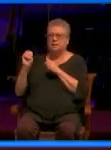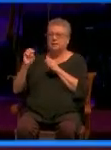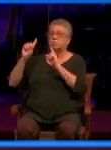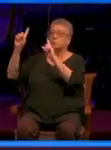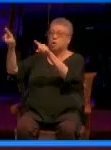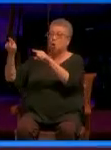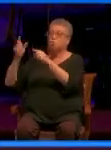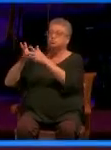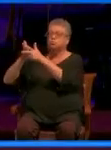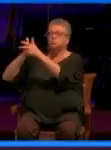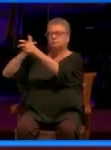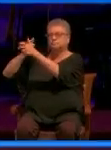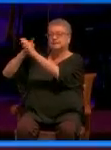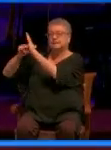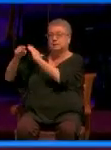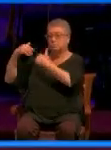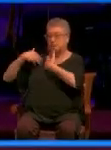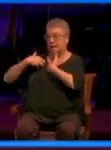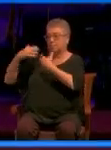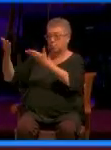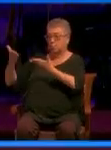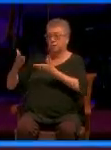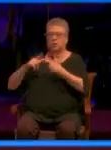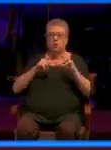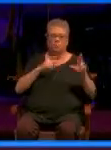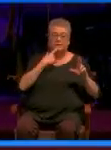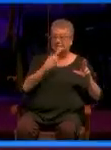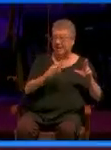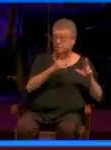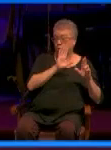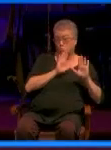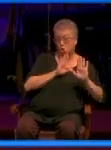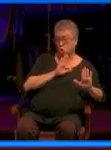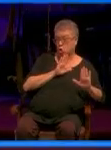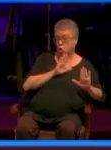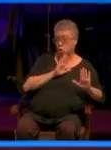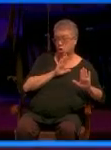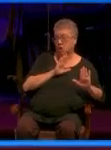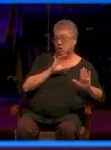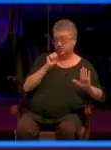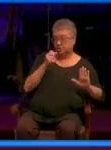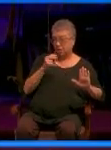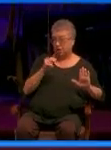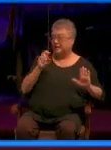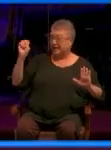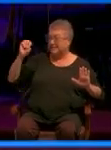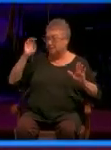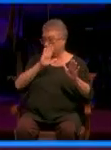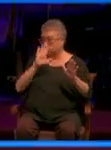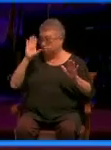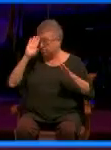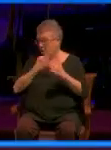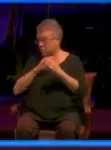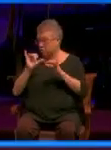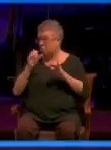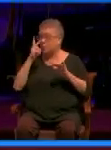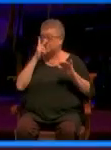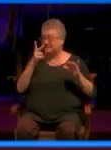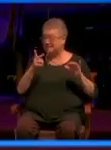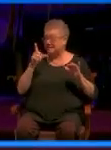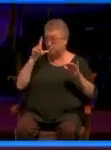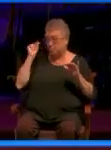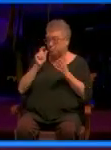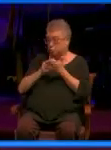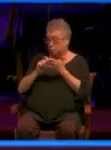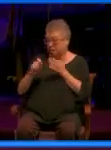to hunt for game and bring it, Rebekah said to her son. Now Esau's her son too, but we already see what Moses, the writer, is